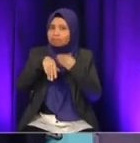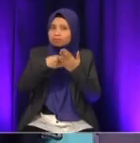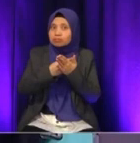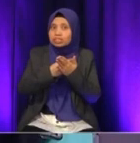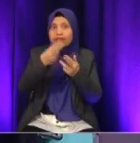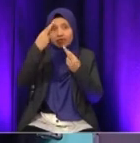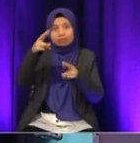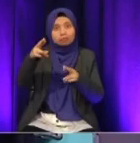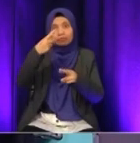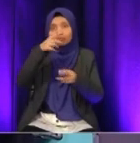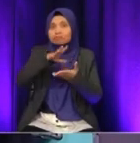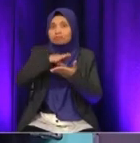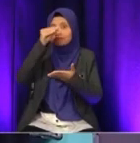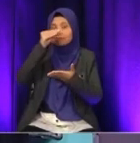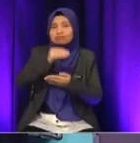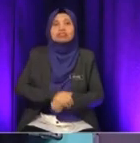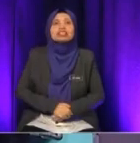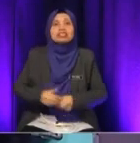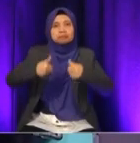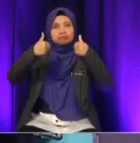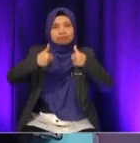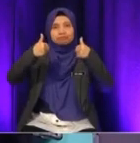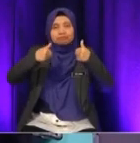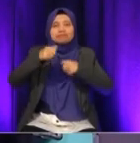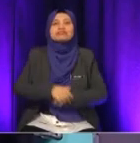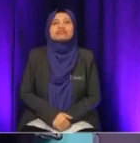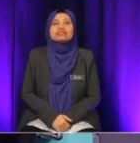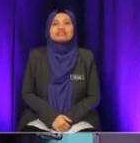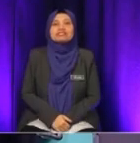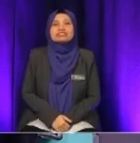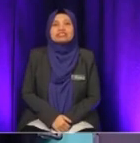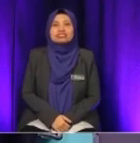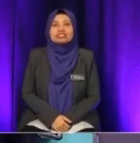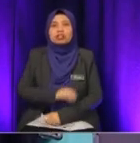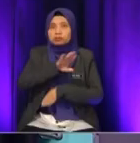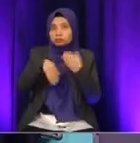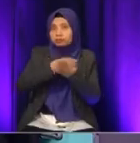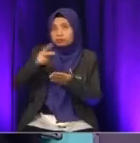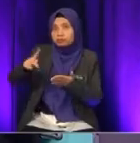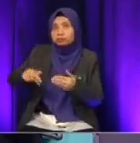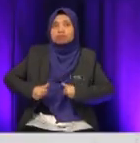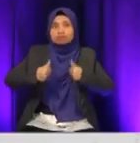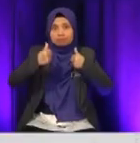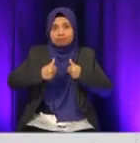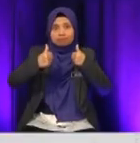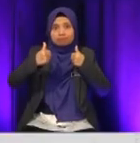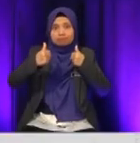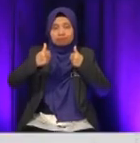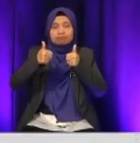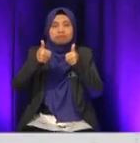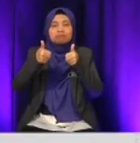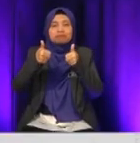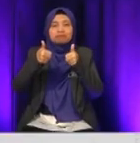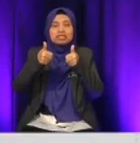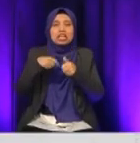today? Okay, if you're ready, show me your thumbs up. Pupils ready? Are you ready? Okay, so